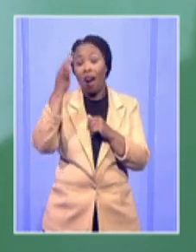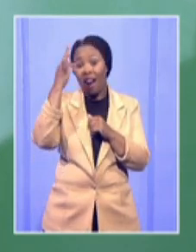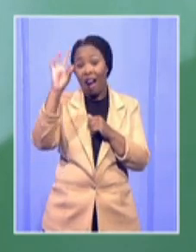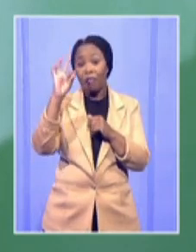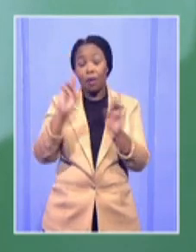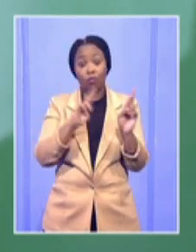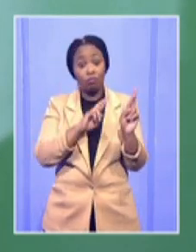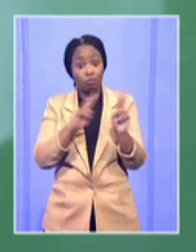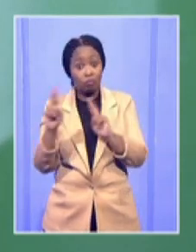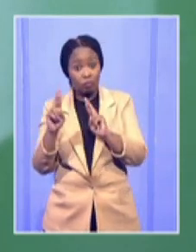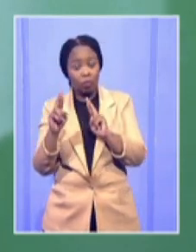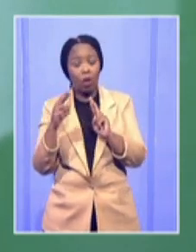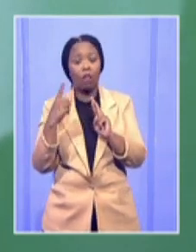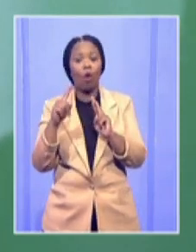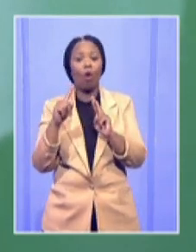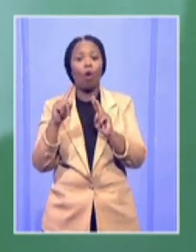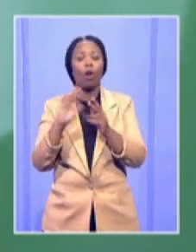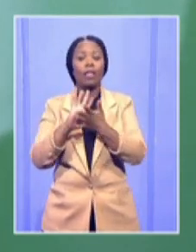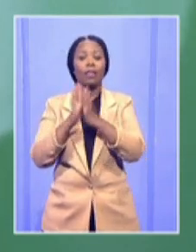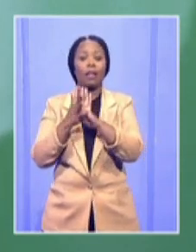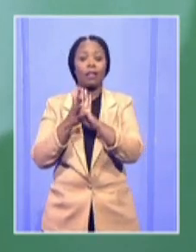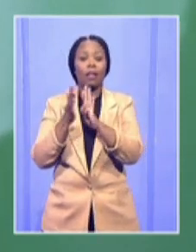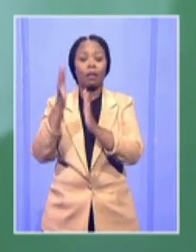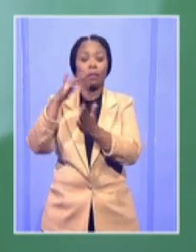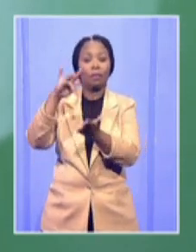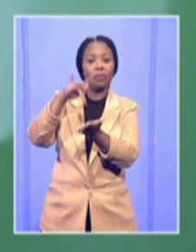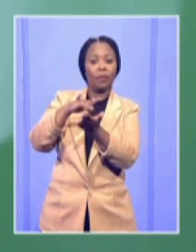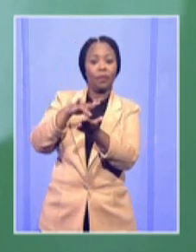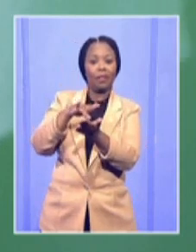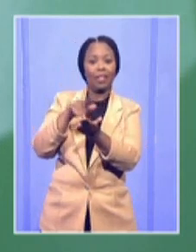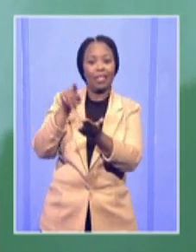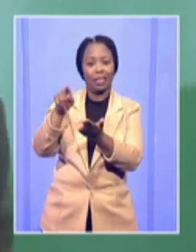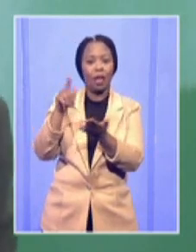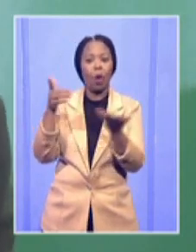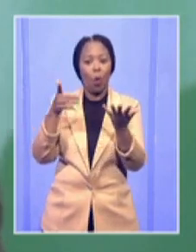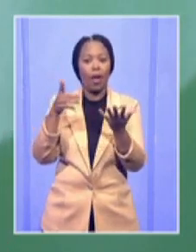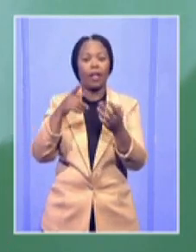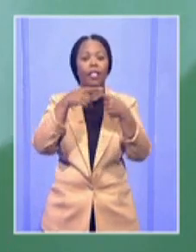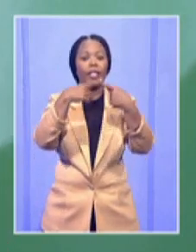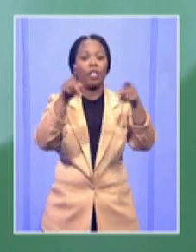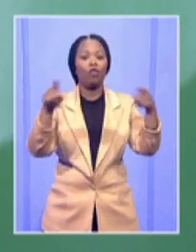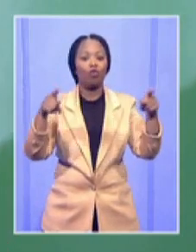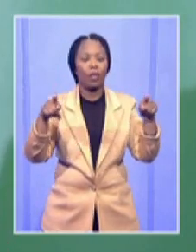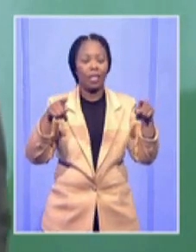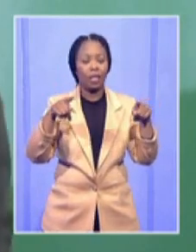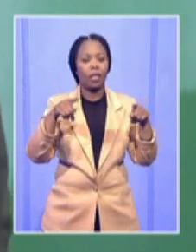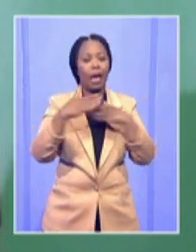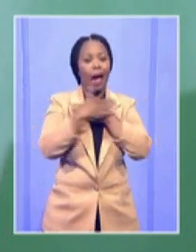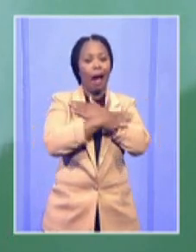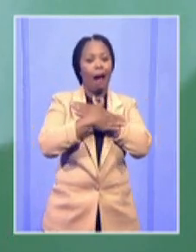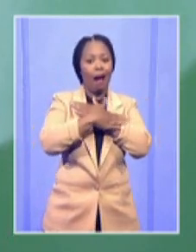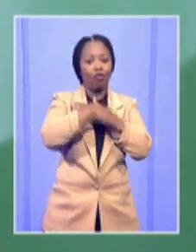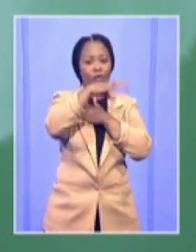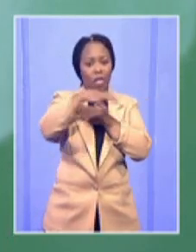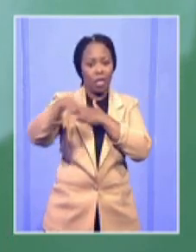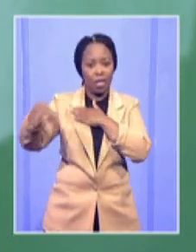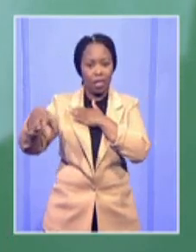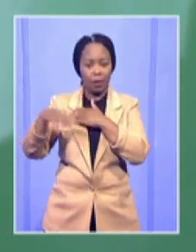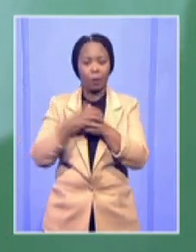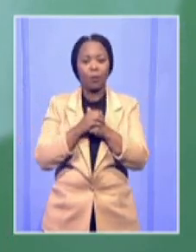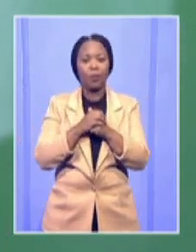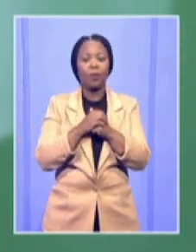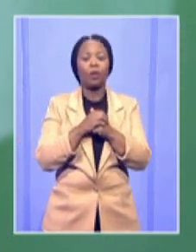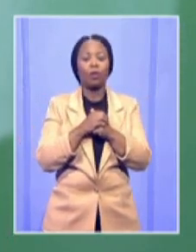various disaster management centers in various parts of the country became apparent. The